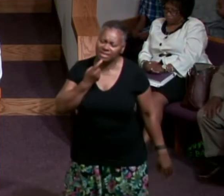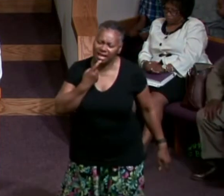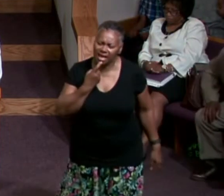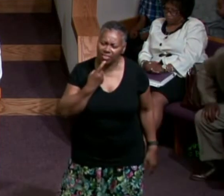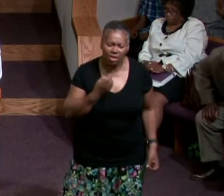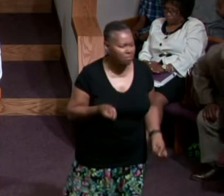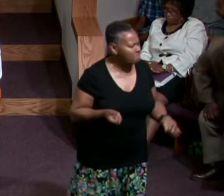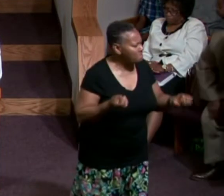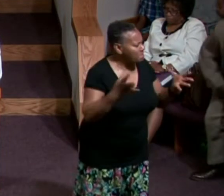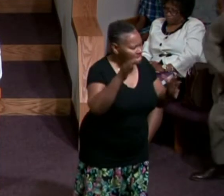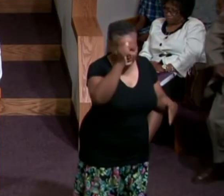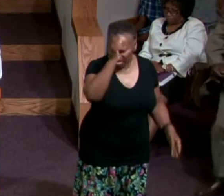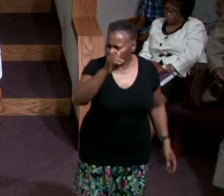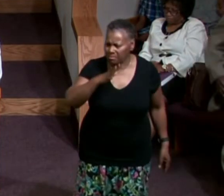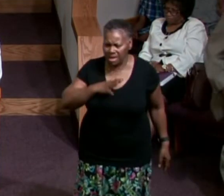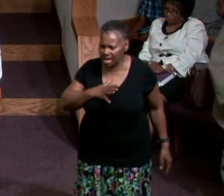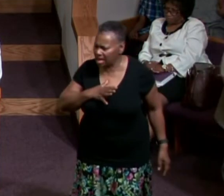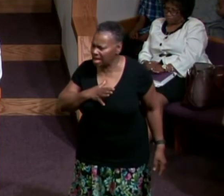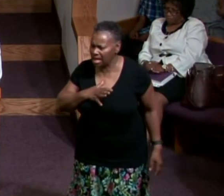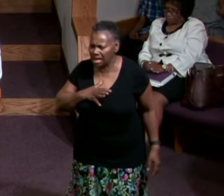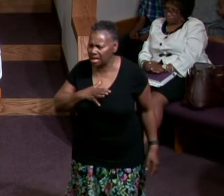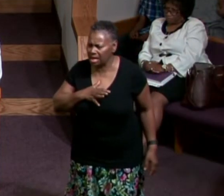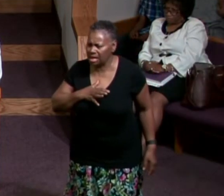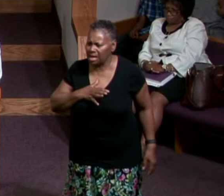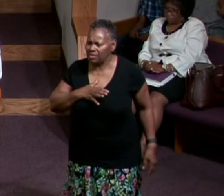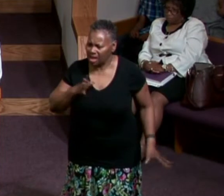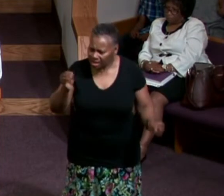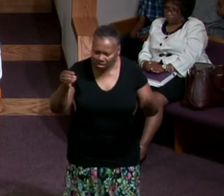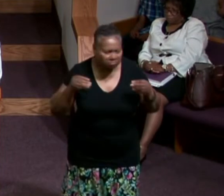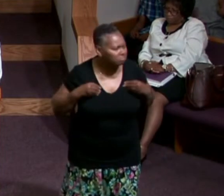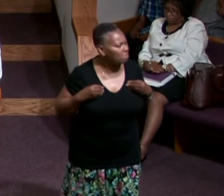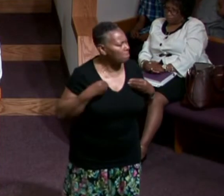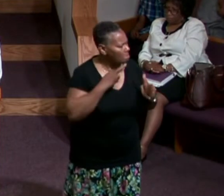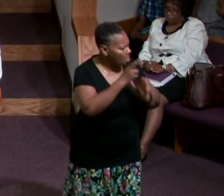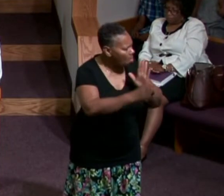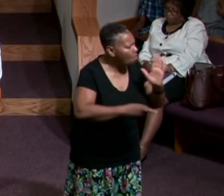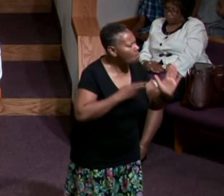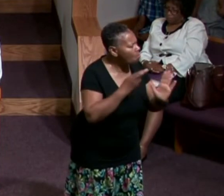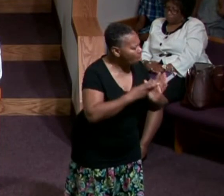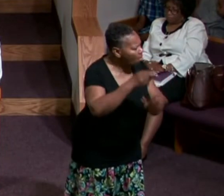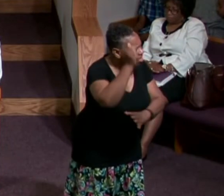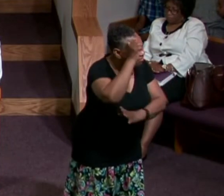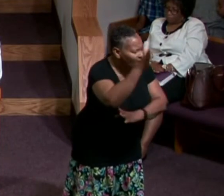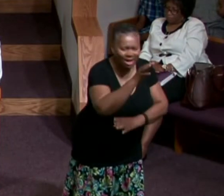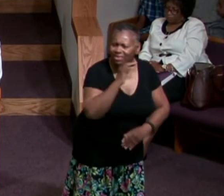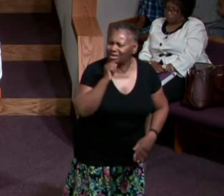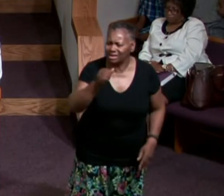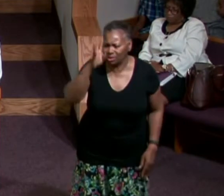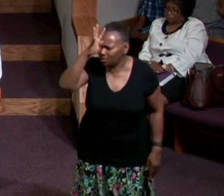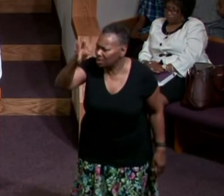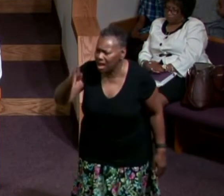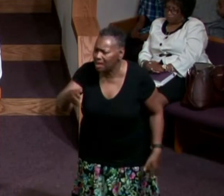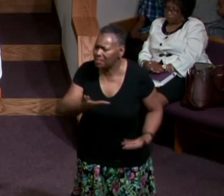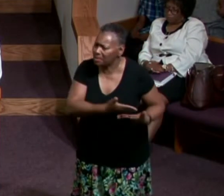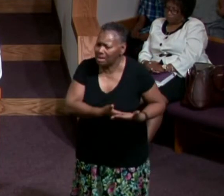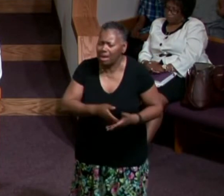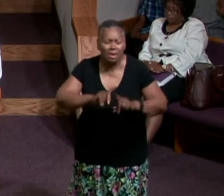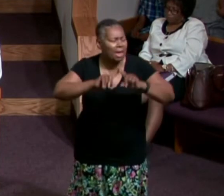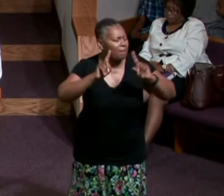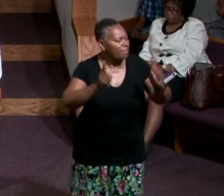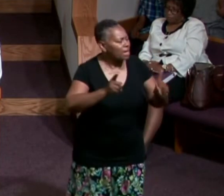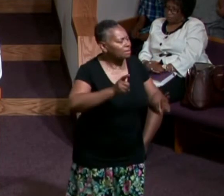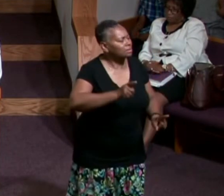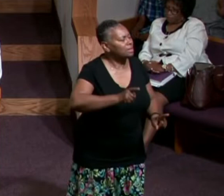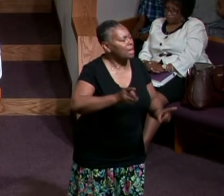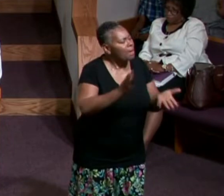lot of brothers who fulfill the role of father who did not create the child, but has been the best